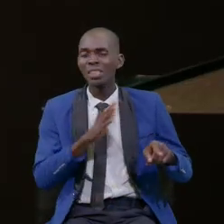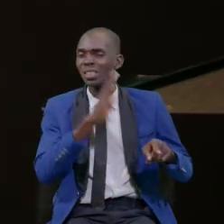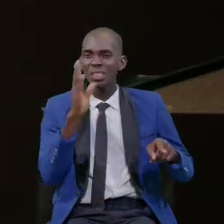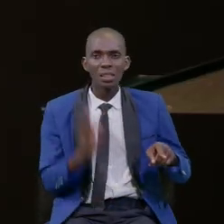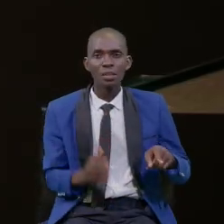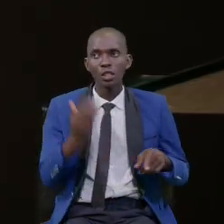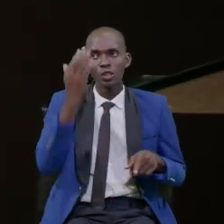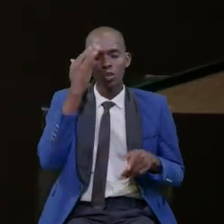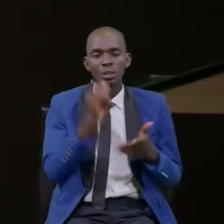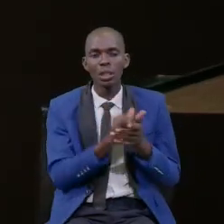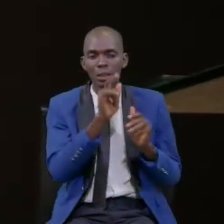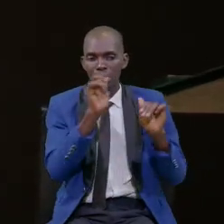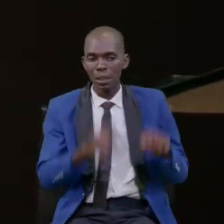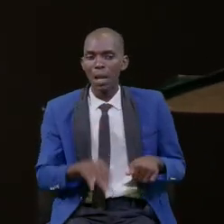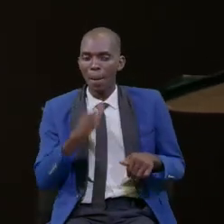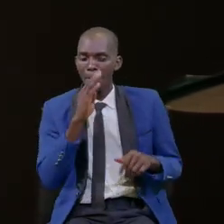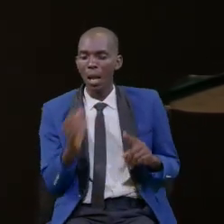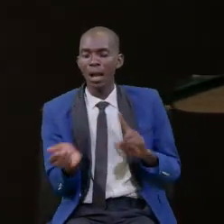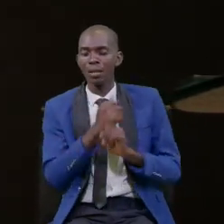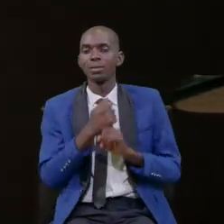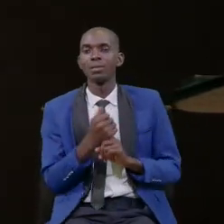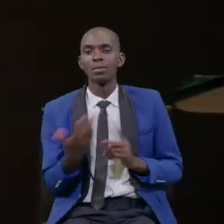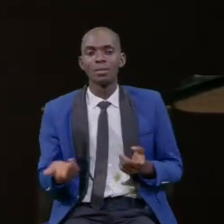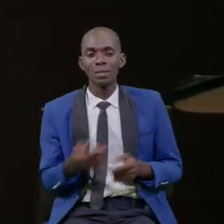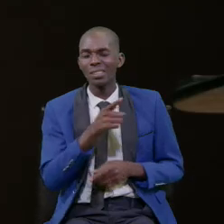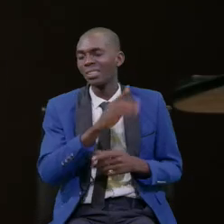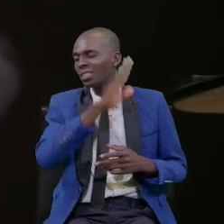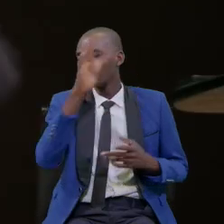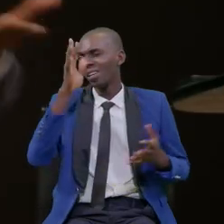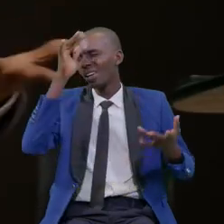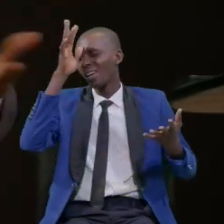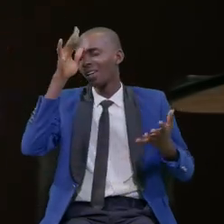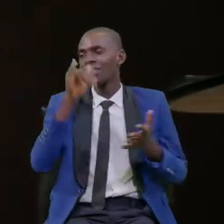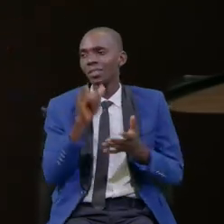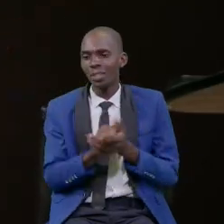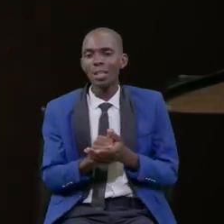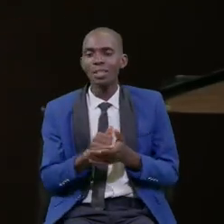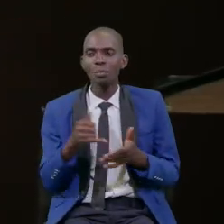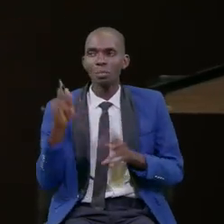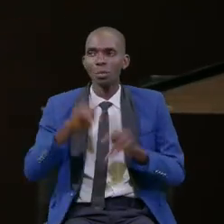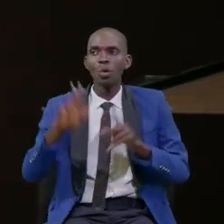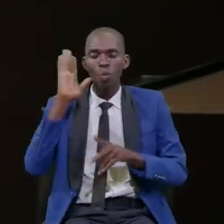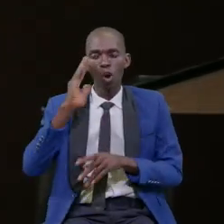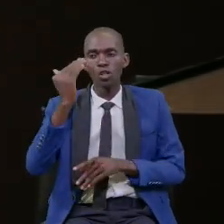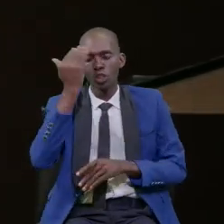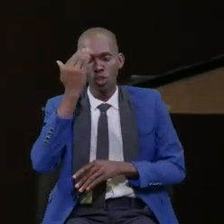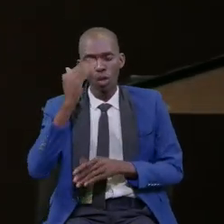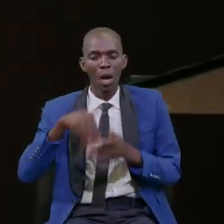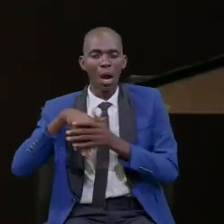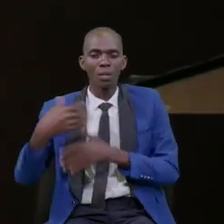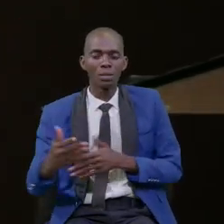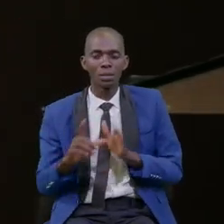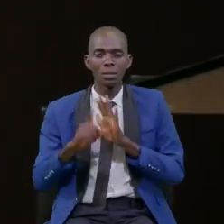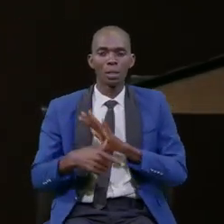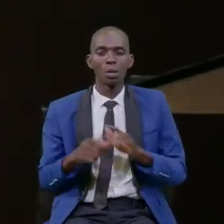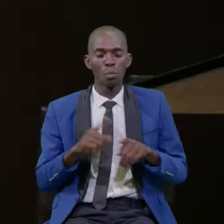be caught. He's caught. She never knew it will come to the open. She's